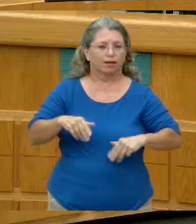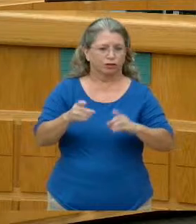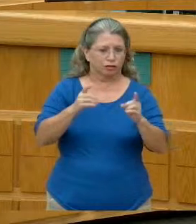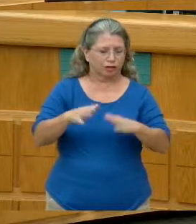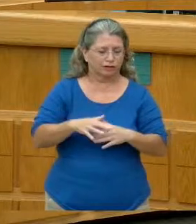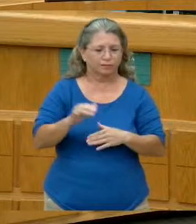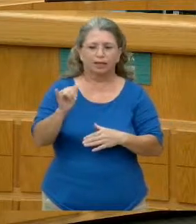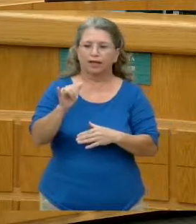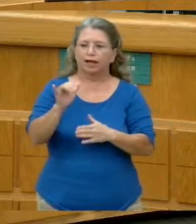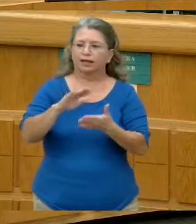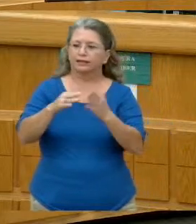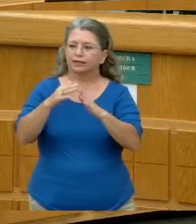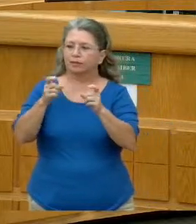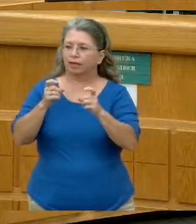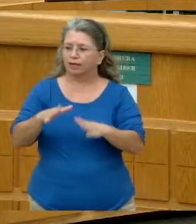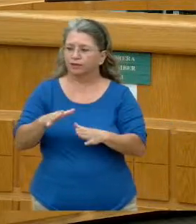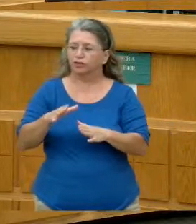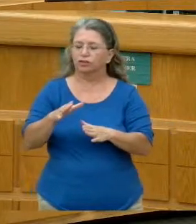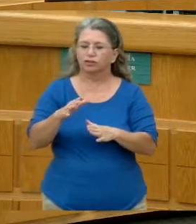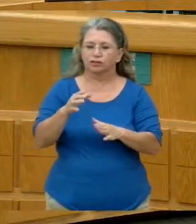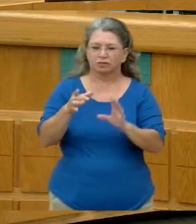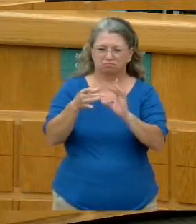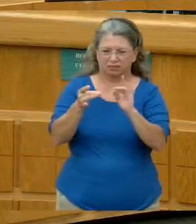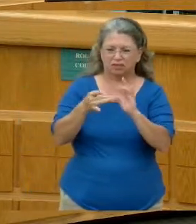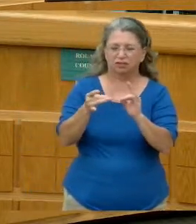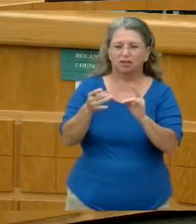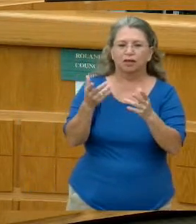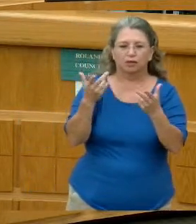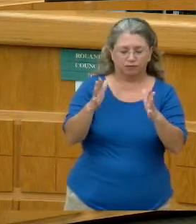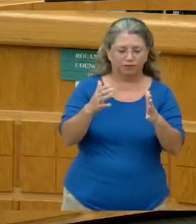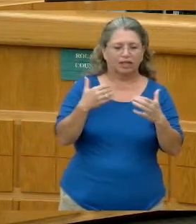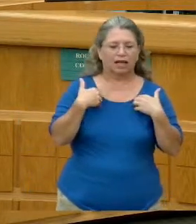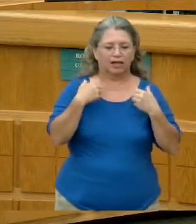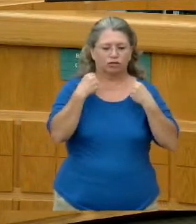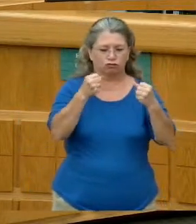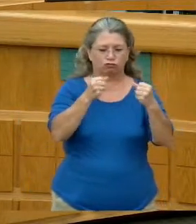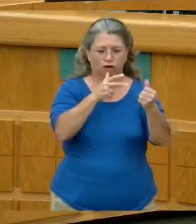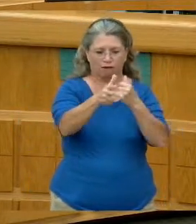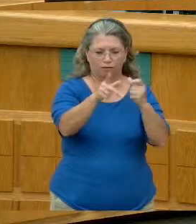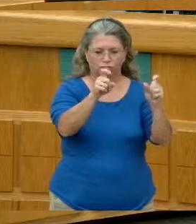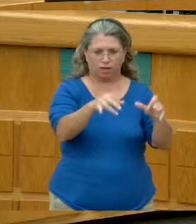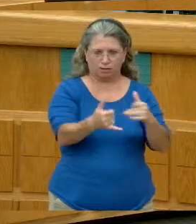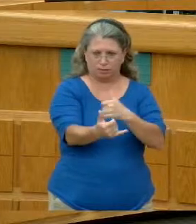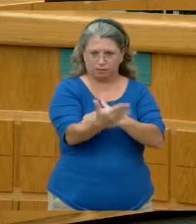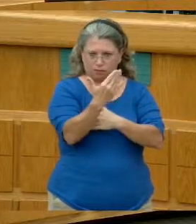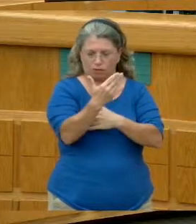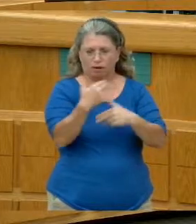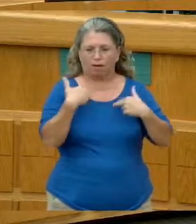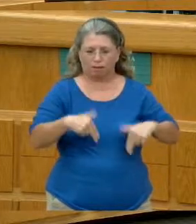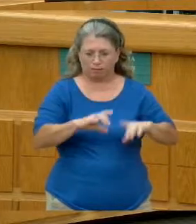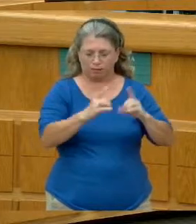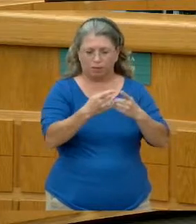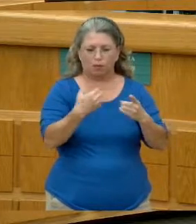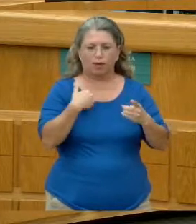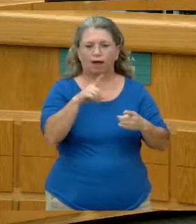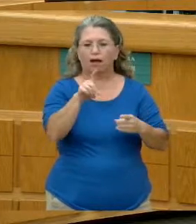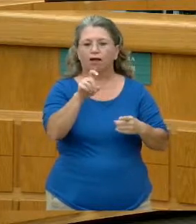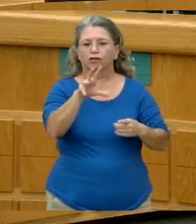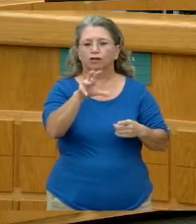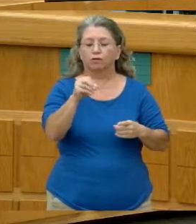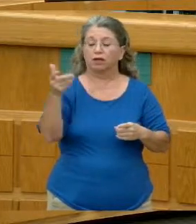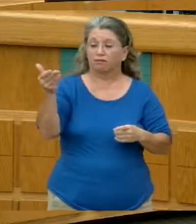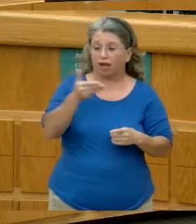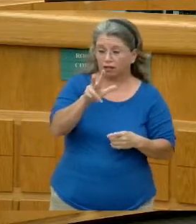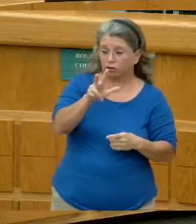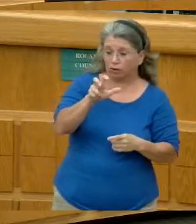Manager Zanoni mentioned, we did have our drive-through today at the Health Department. We had 150 that went through. We invited